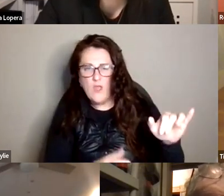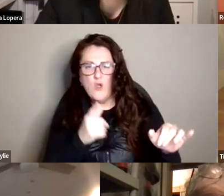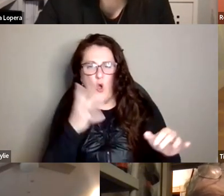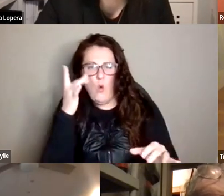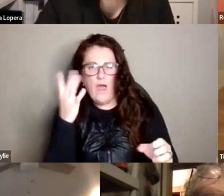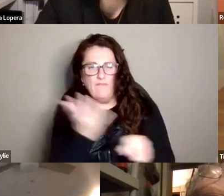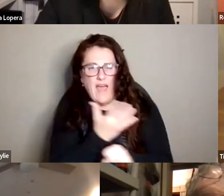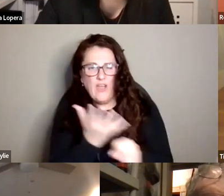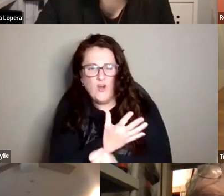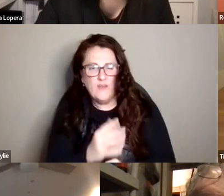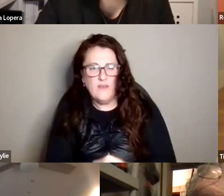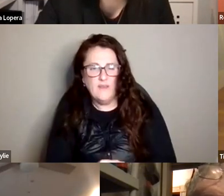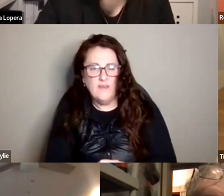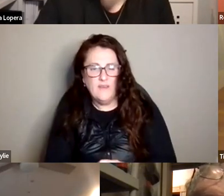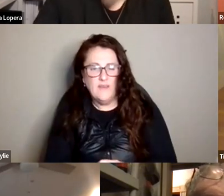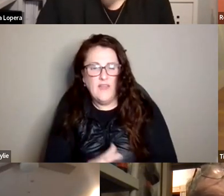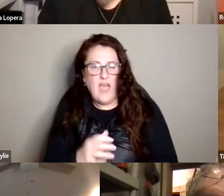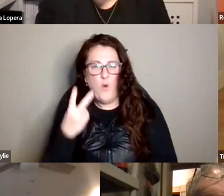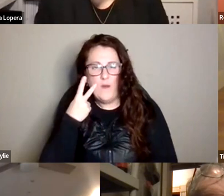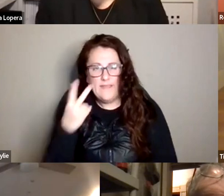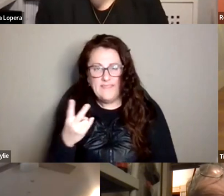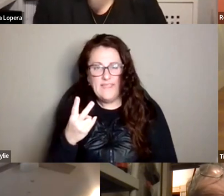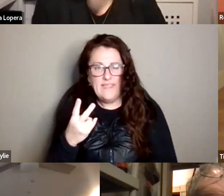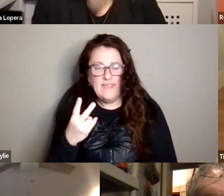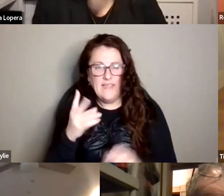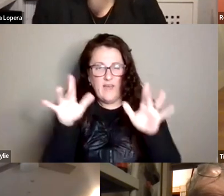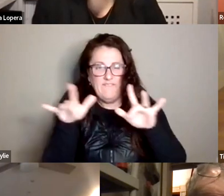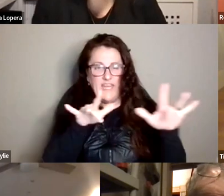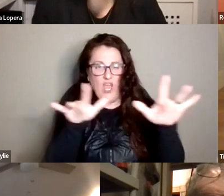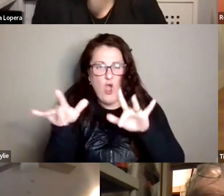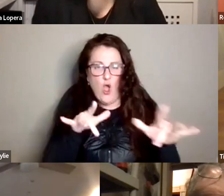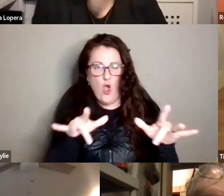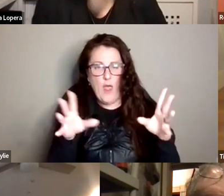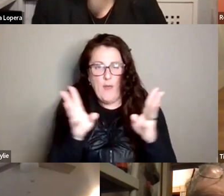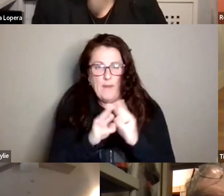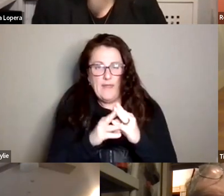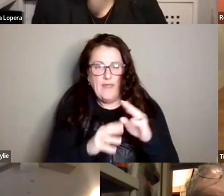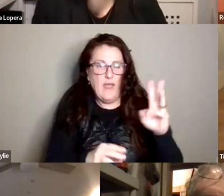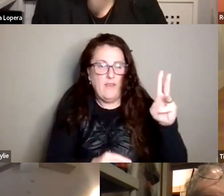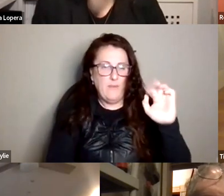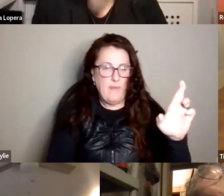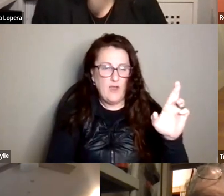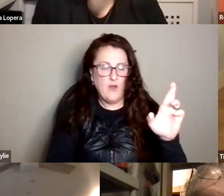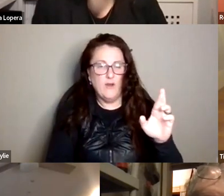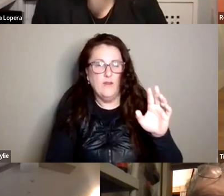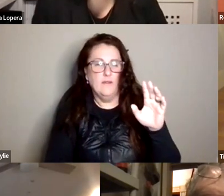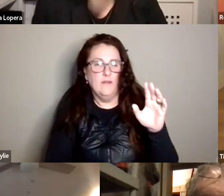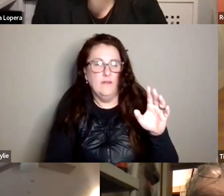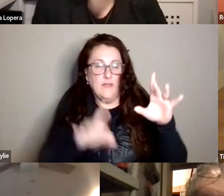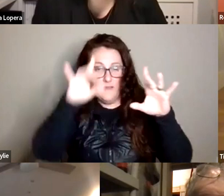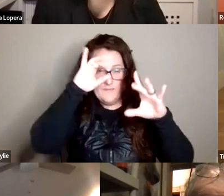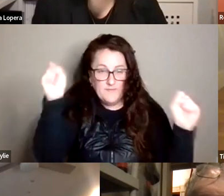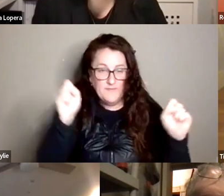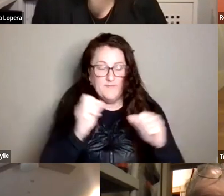she fired? I want to see a video report of the meeting that took place between Mayor Wu, Dr. Casilius, and Chair Robinson.